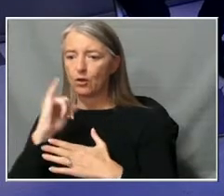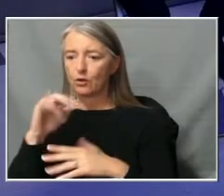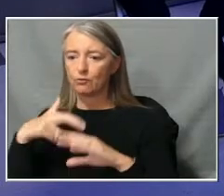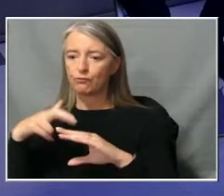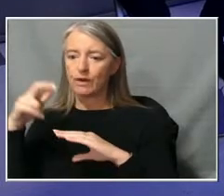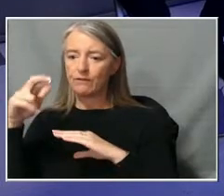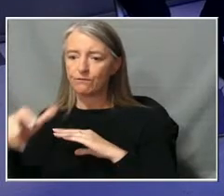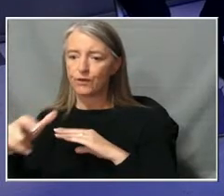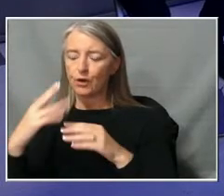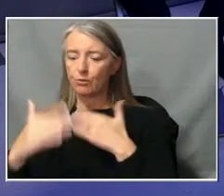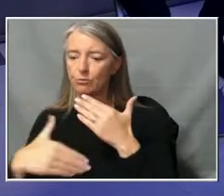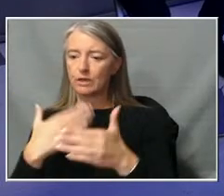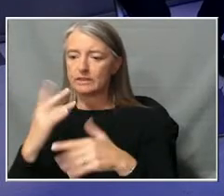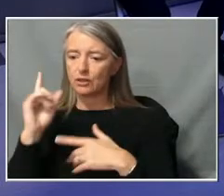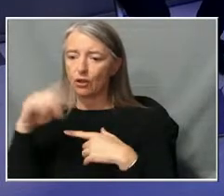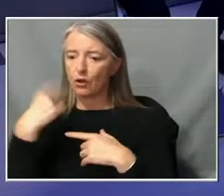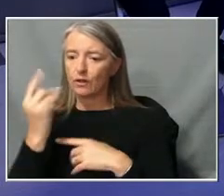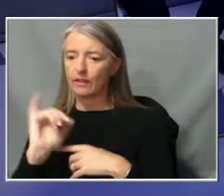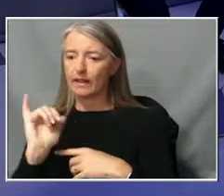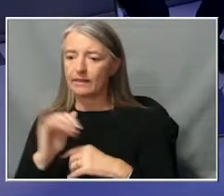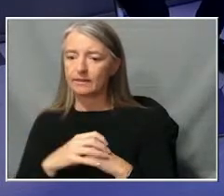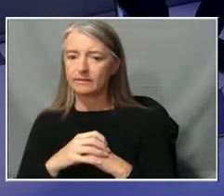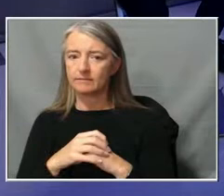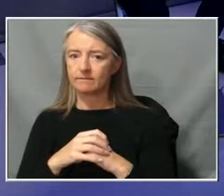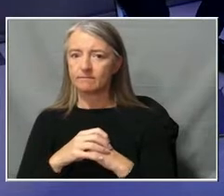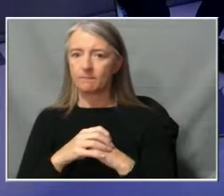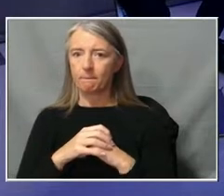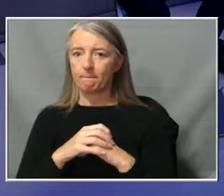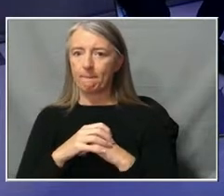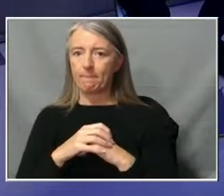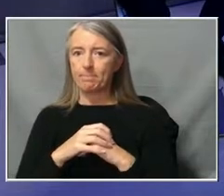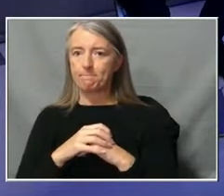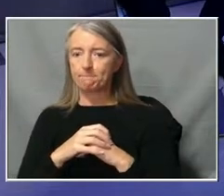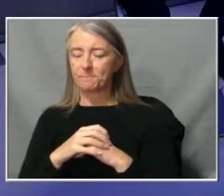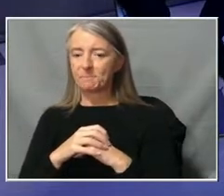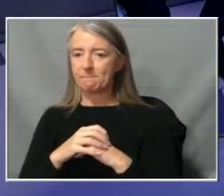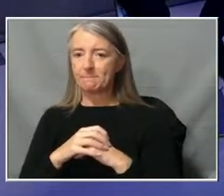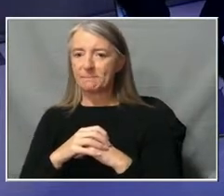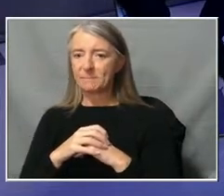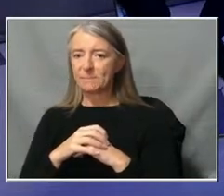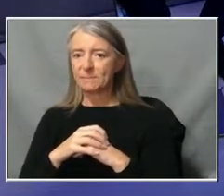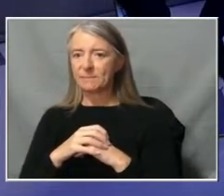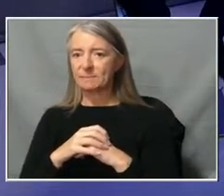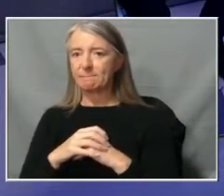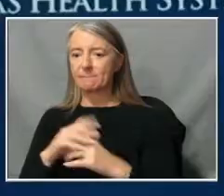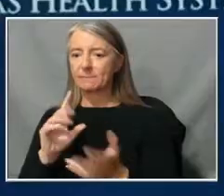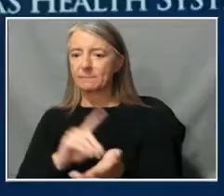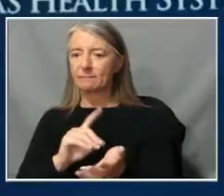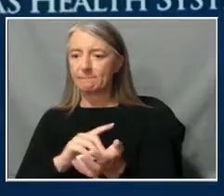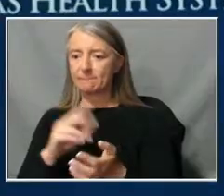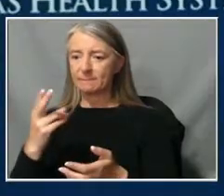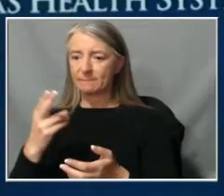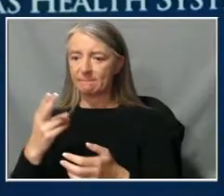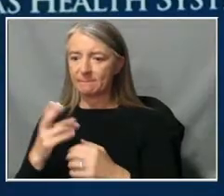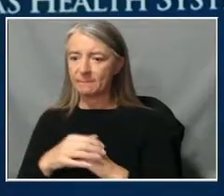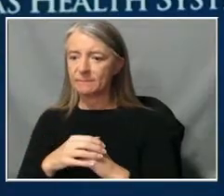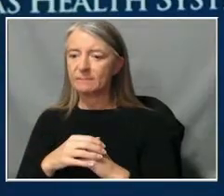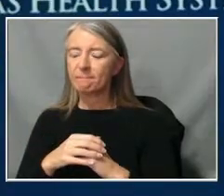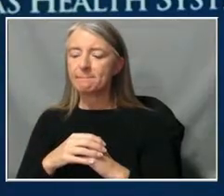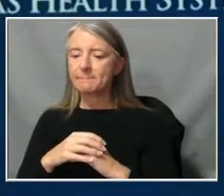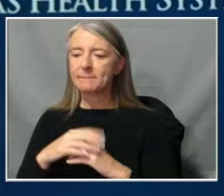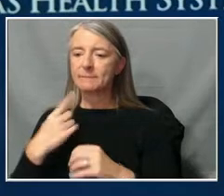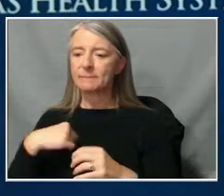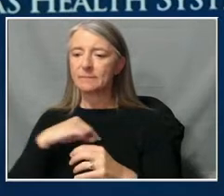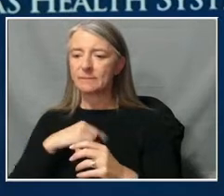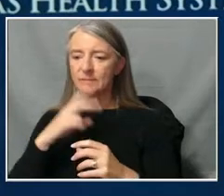referral process look like? I'll defer that, Dr. H. Yeah, so absolutely. I think that we've seen